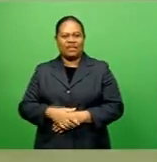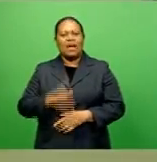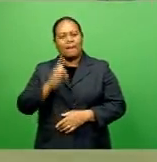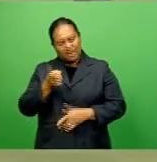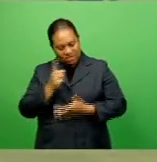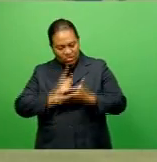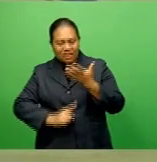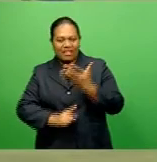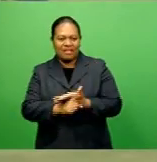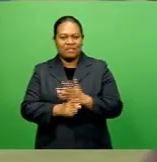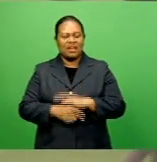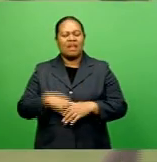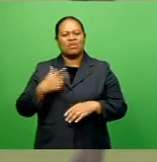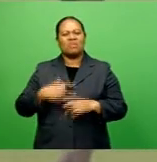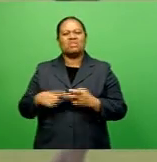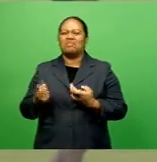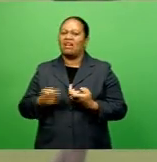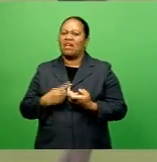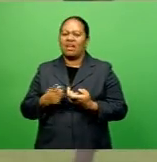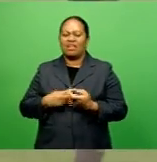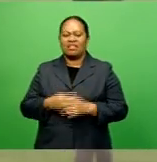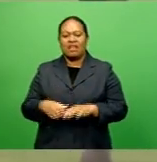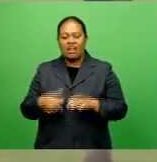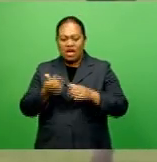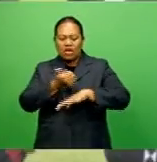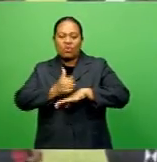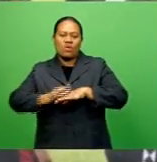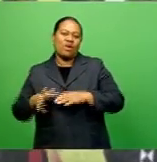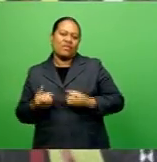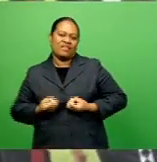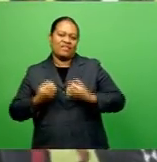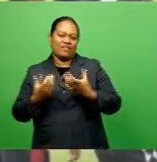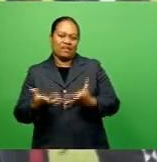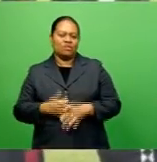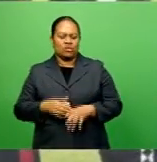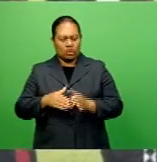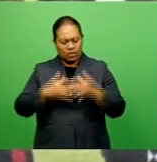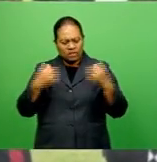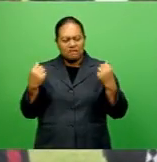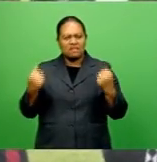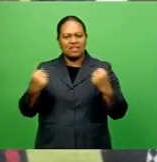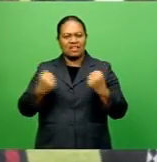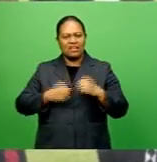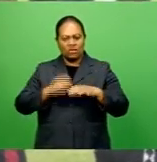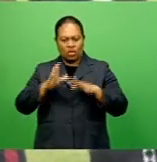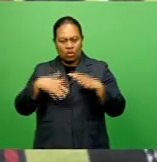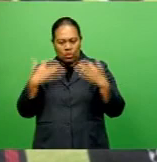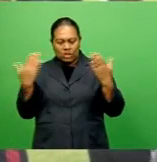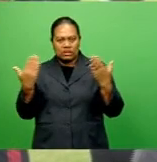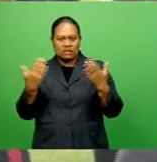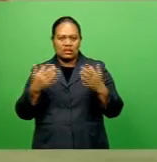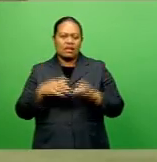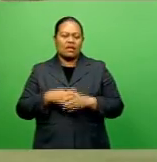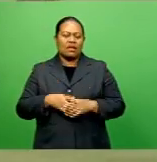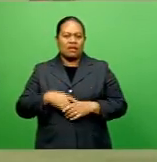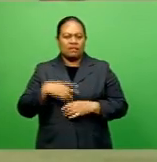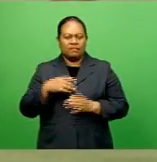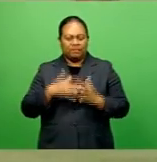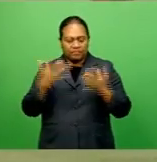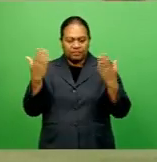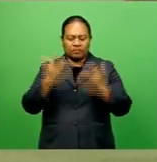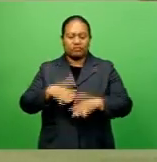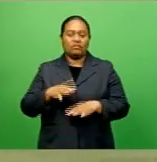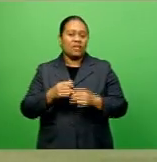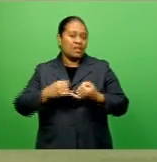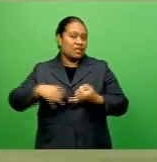because there's no other ground available. Fitness is still a concern for the Whites, but Captain Felipe Mbara